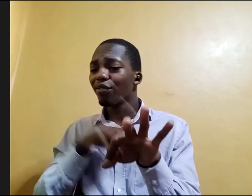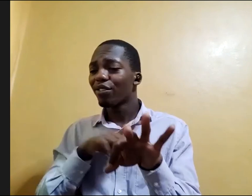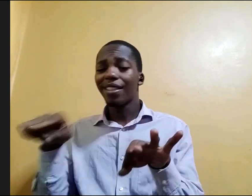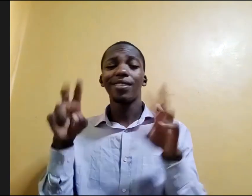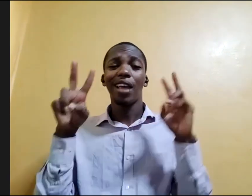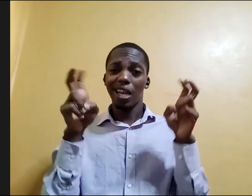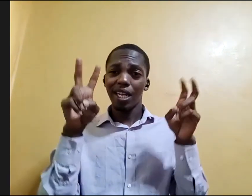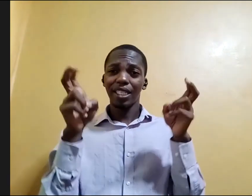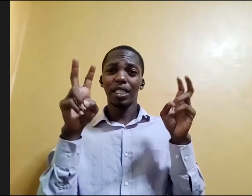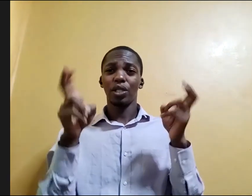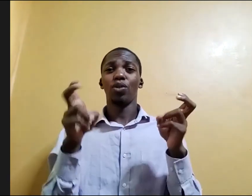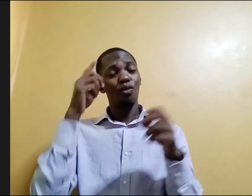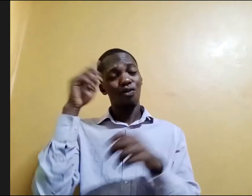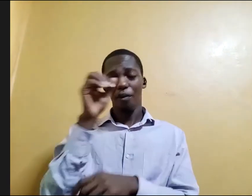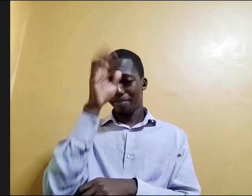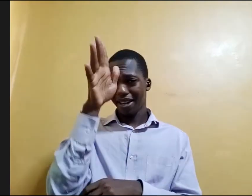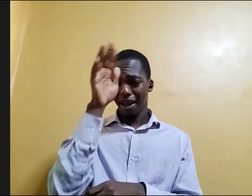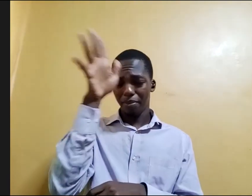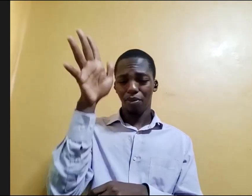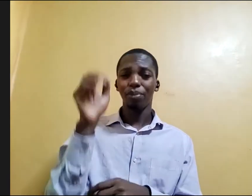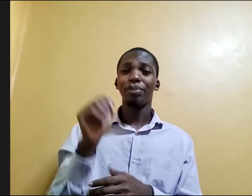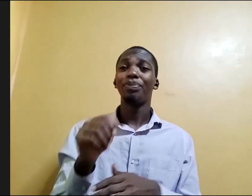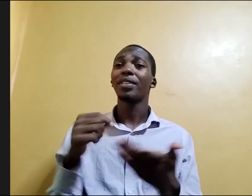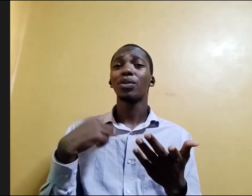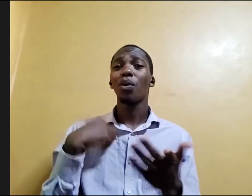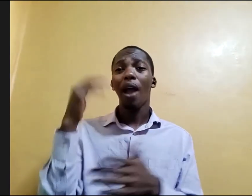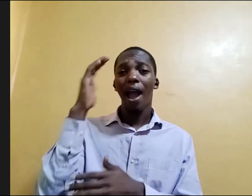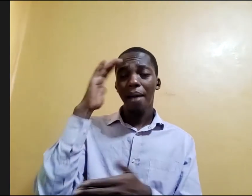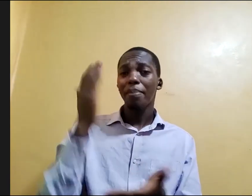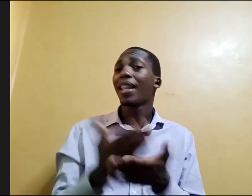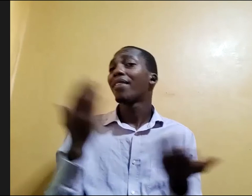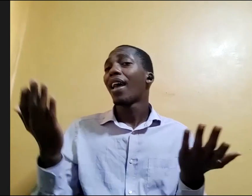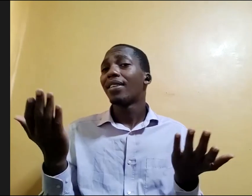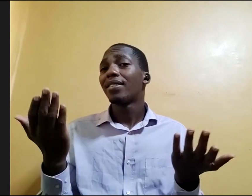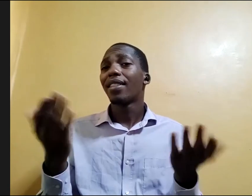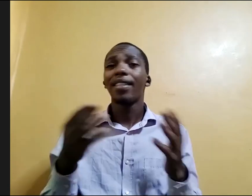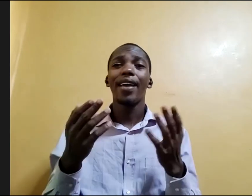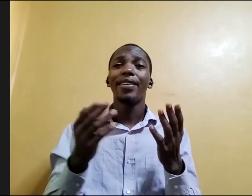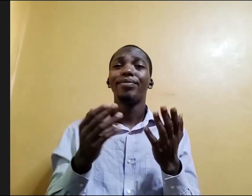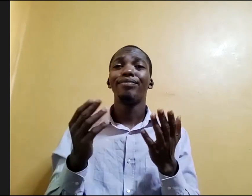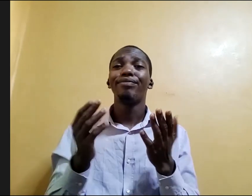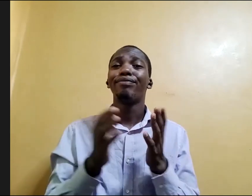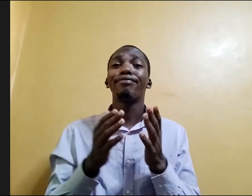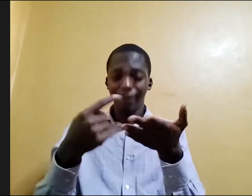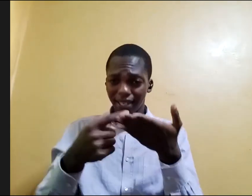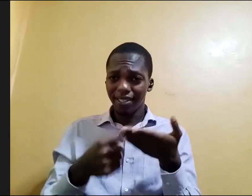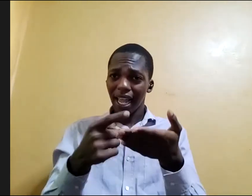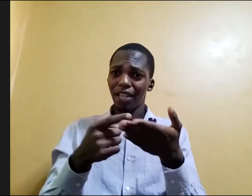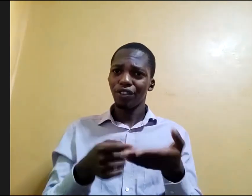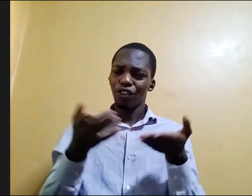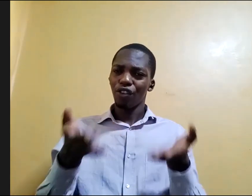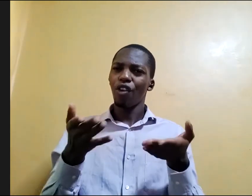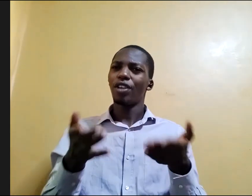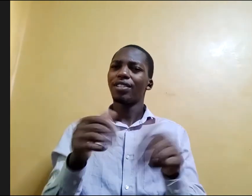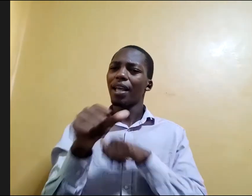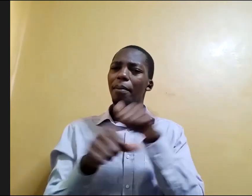for the pineapple. So I believe the spirit of this discussion here today is basically collaborate